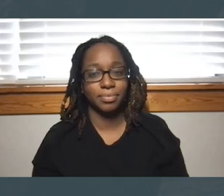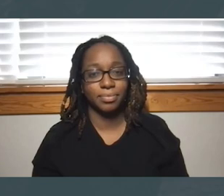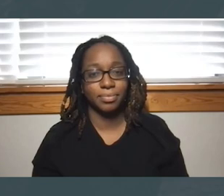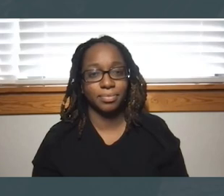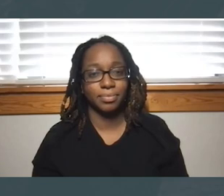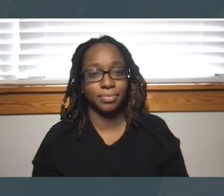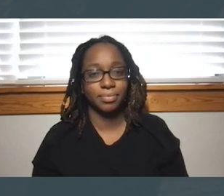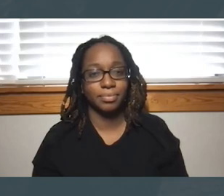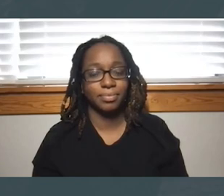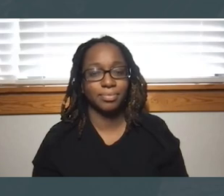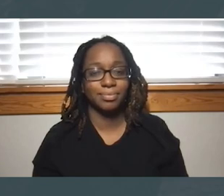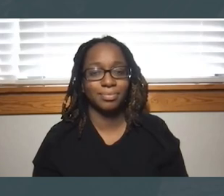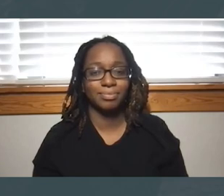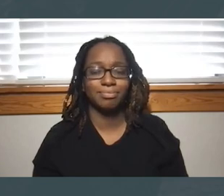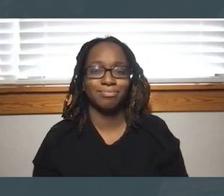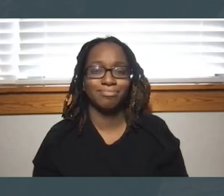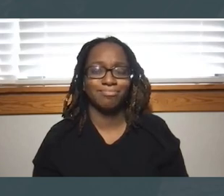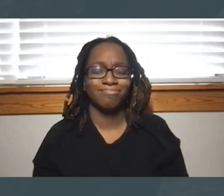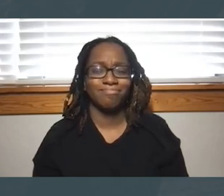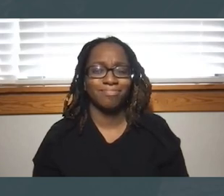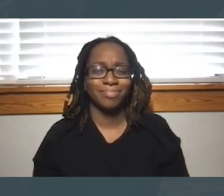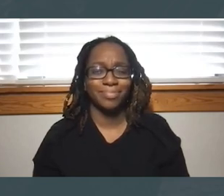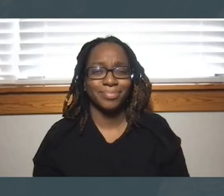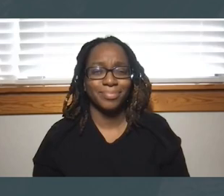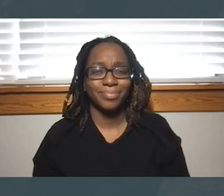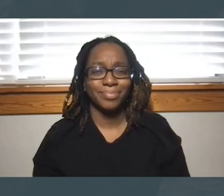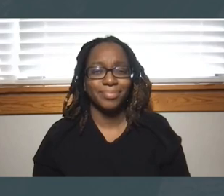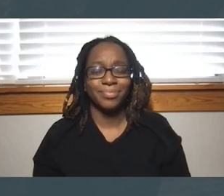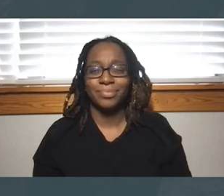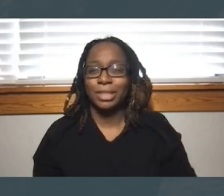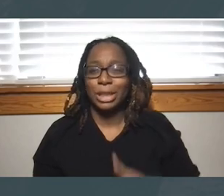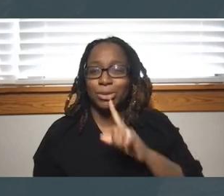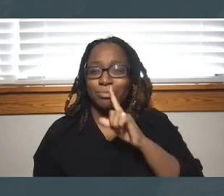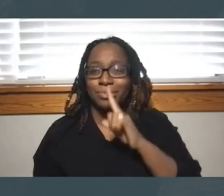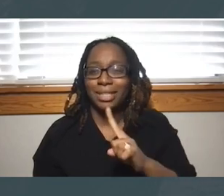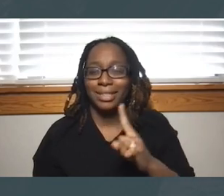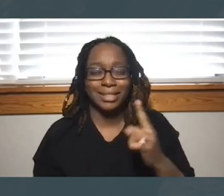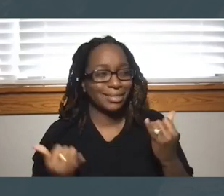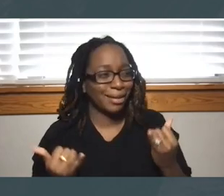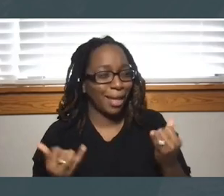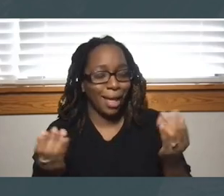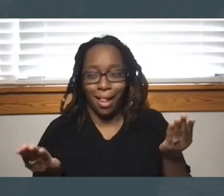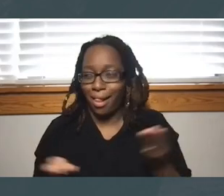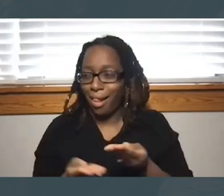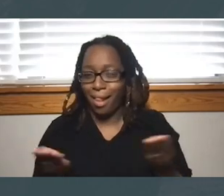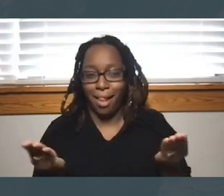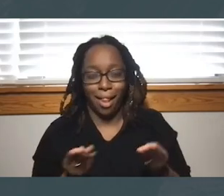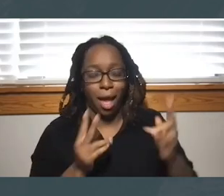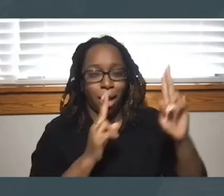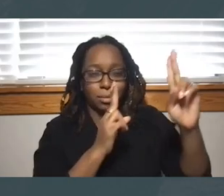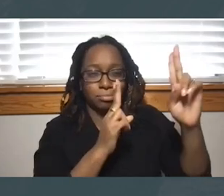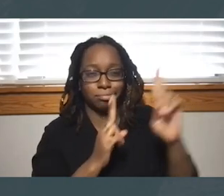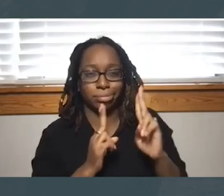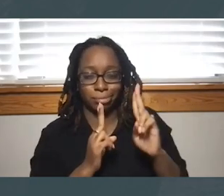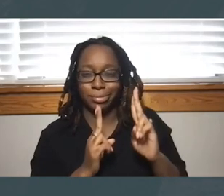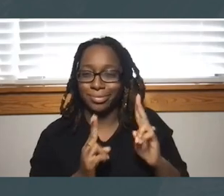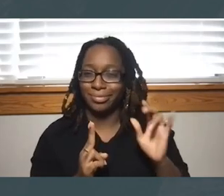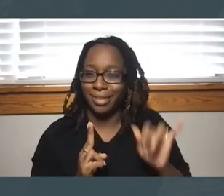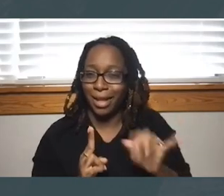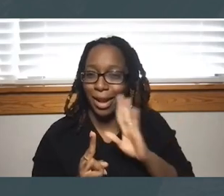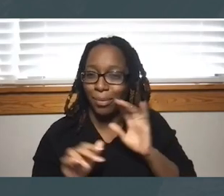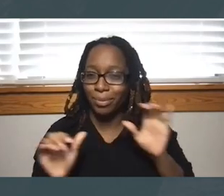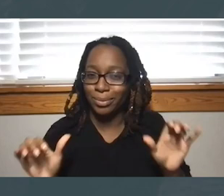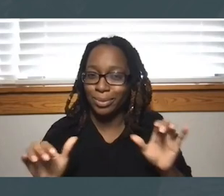So it's a great honor for me to facilitate this conversation. That's what I'm going to be doing. I'm kind